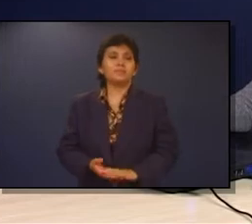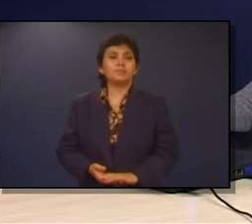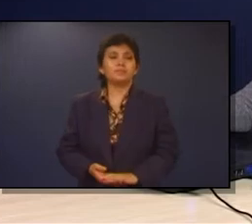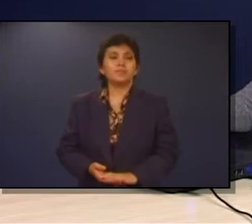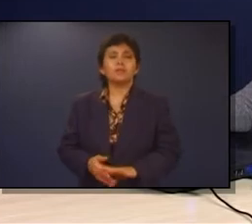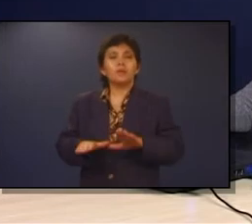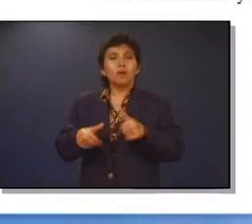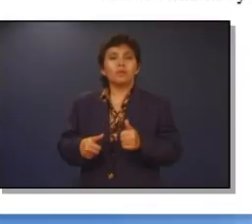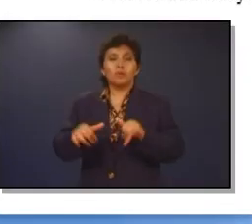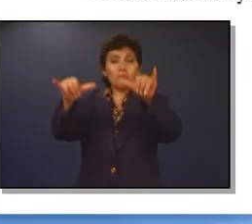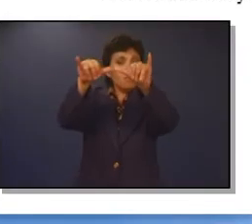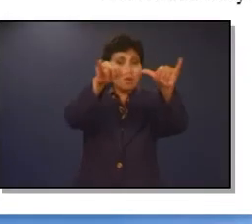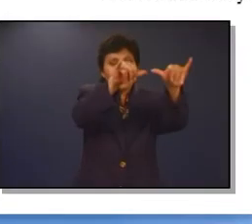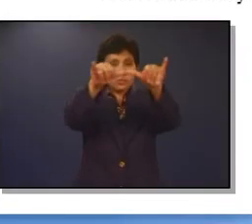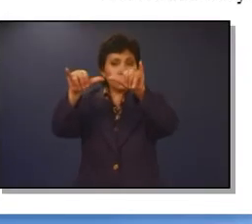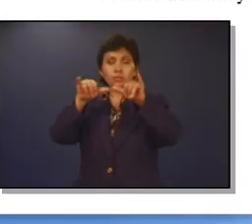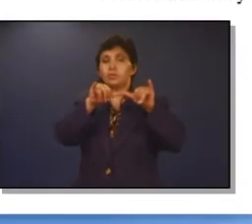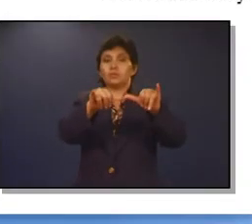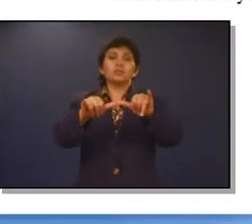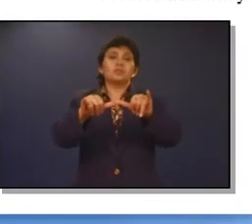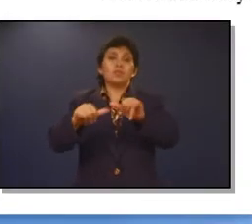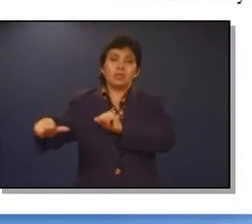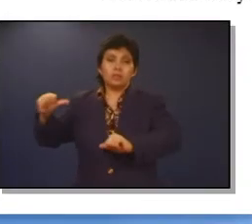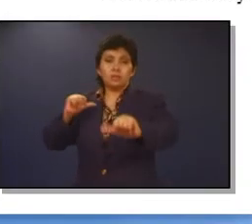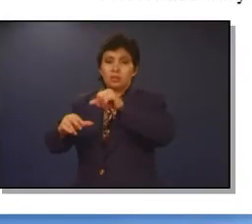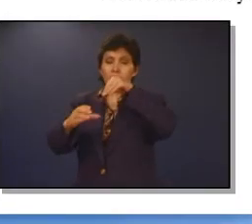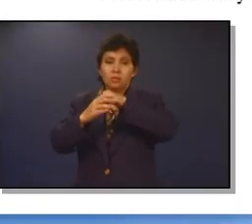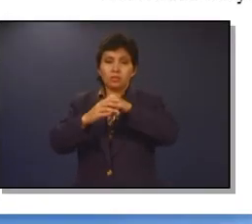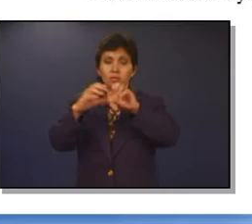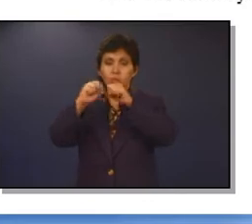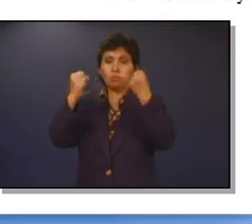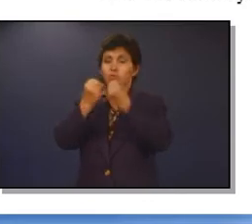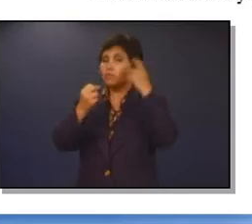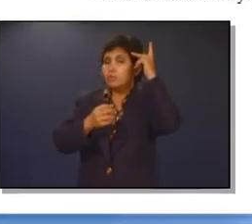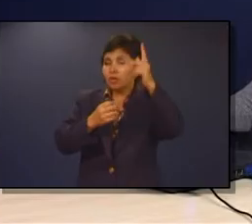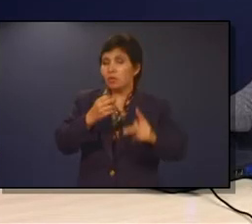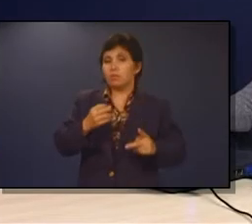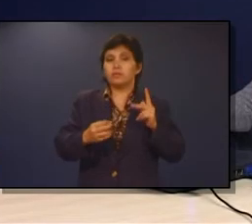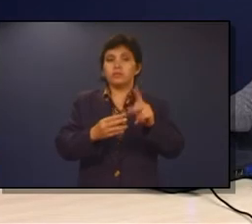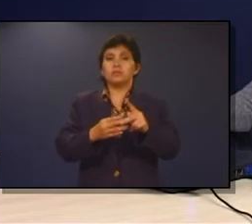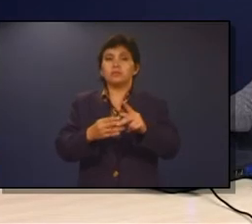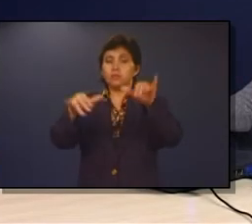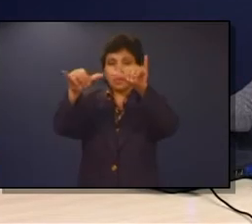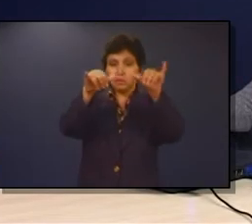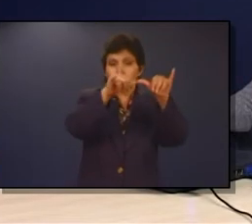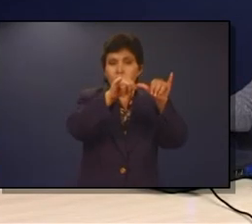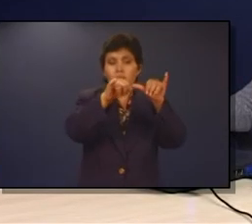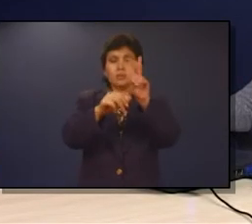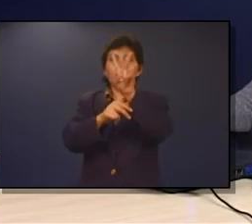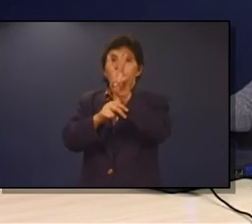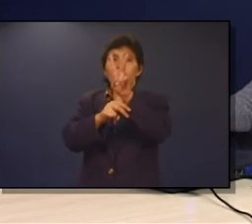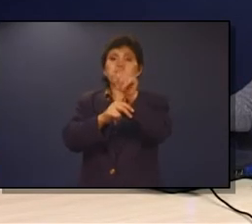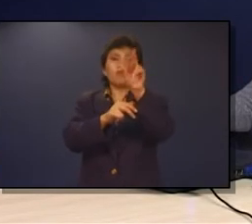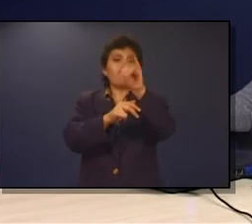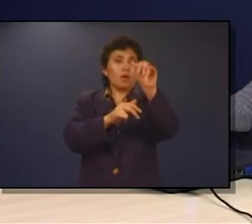Now, how do you measure attitude? Is it measurable? In social psychology, you need to be able to measure your variables. Yeah.